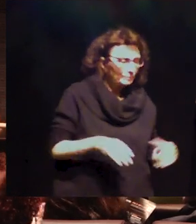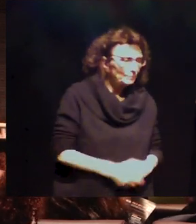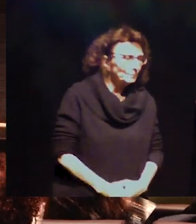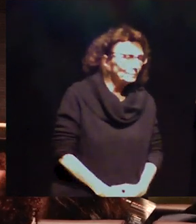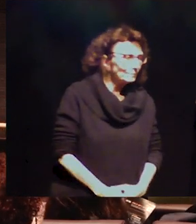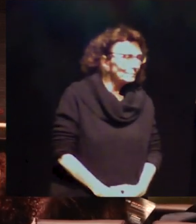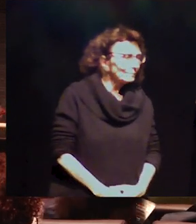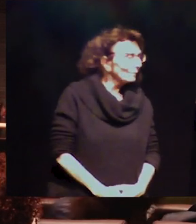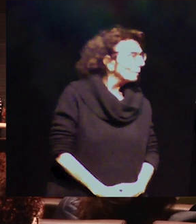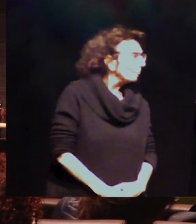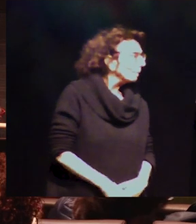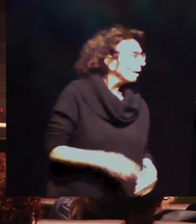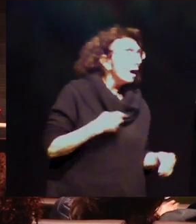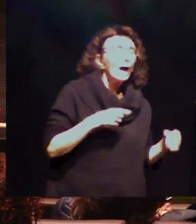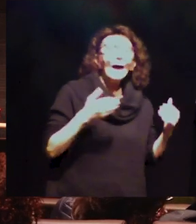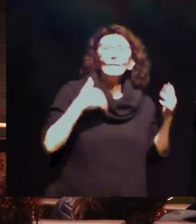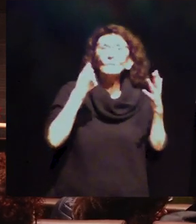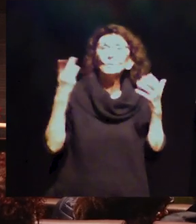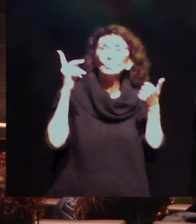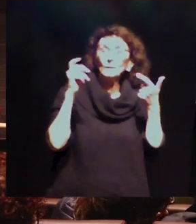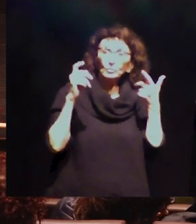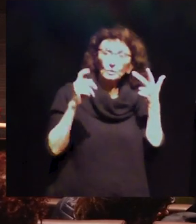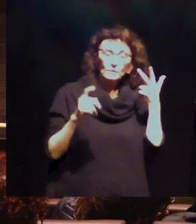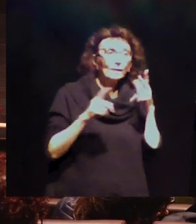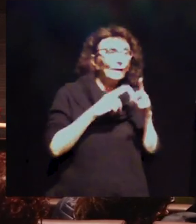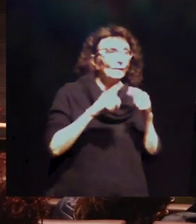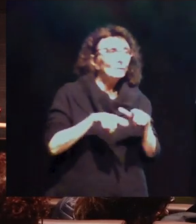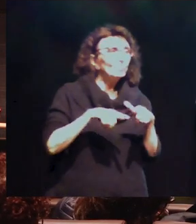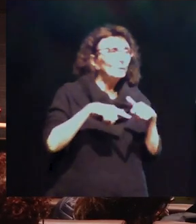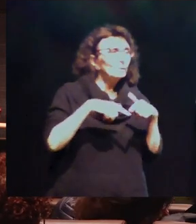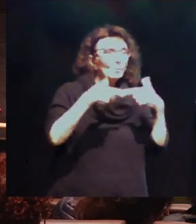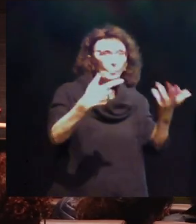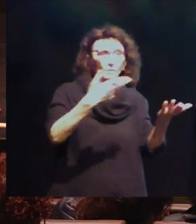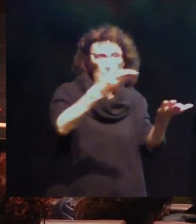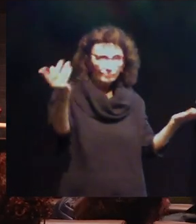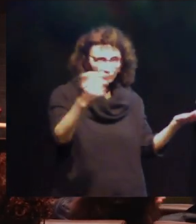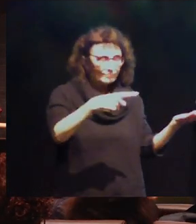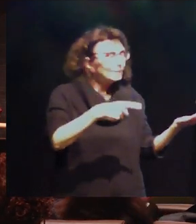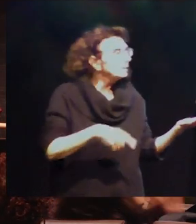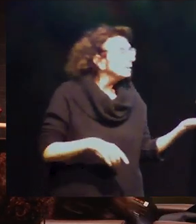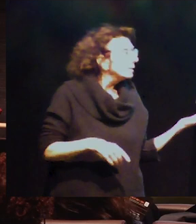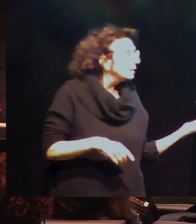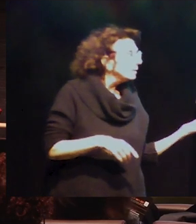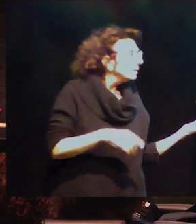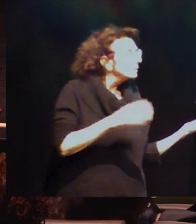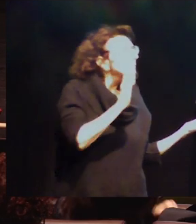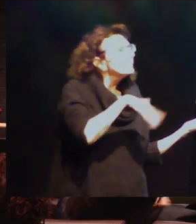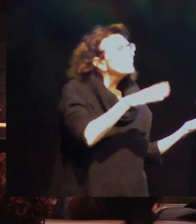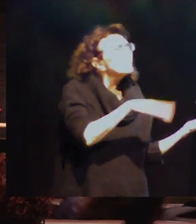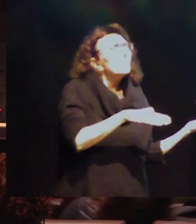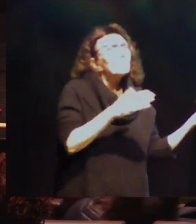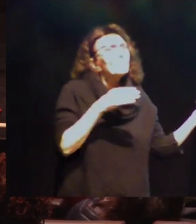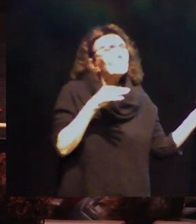sure. So I'm going to start off with a couple of questions, and then we'll go to Q&A. So describe a little